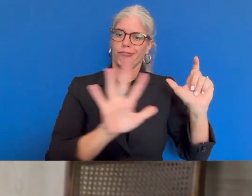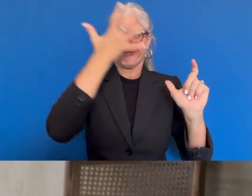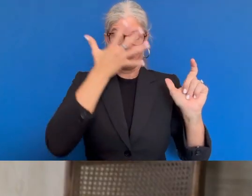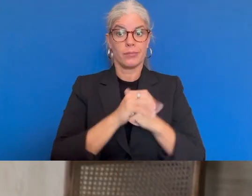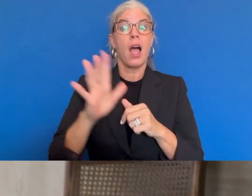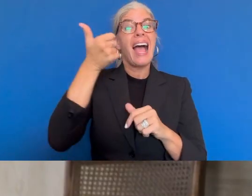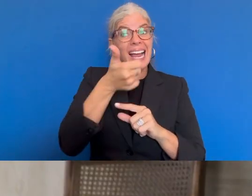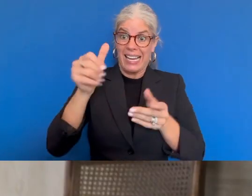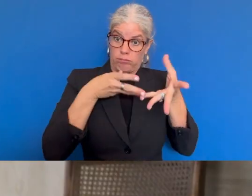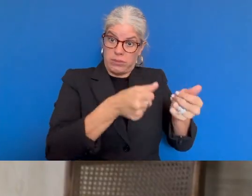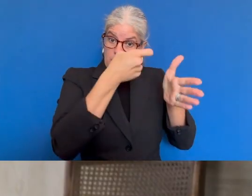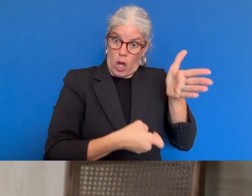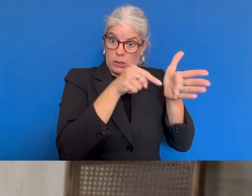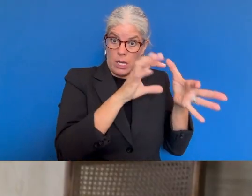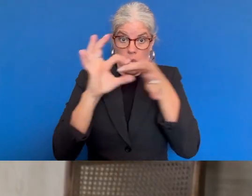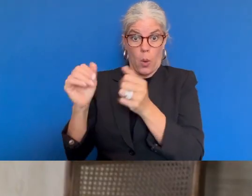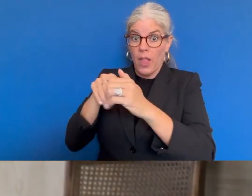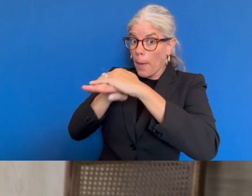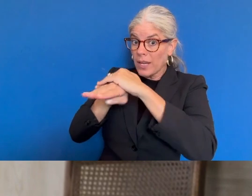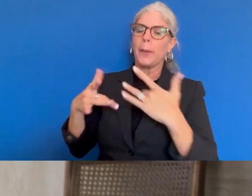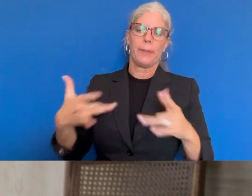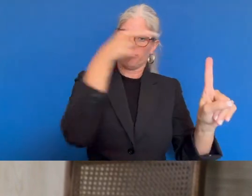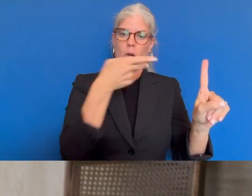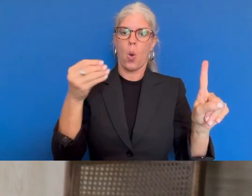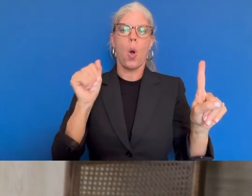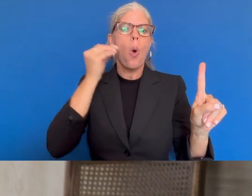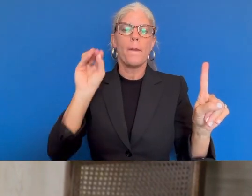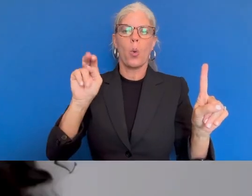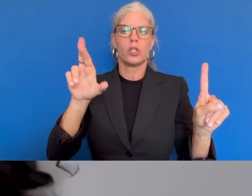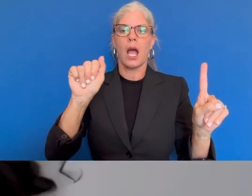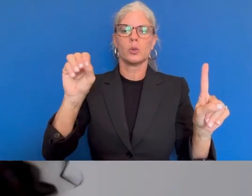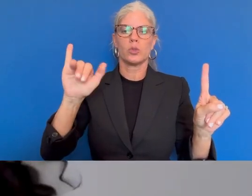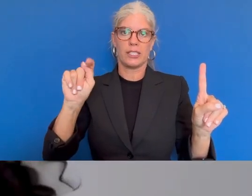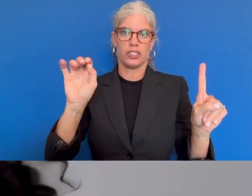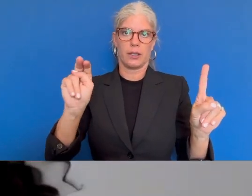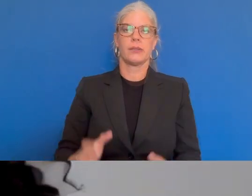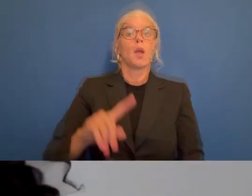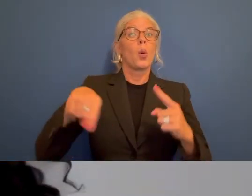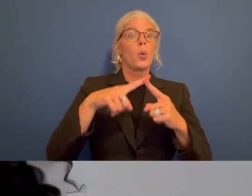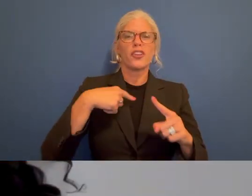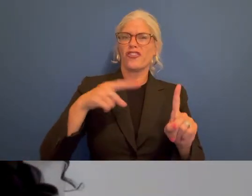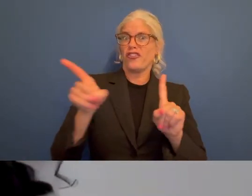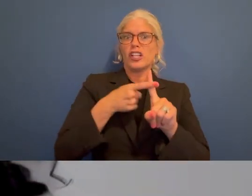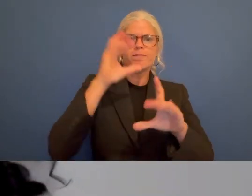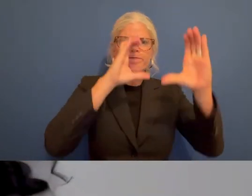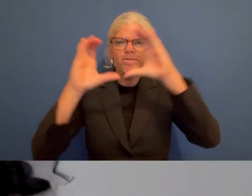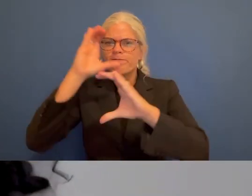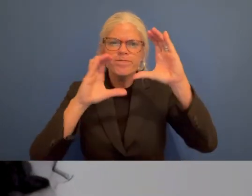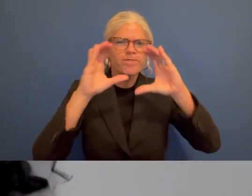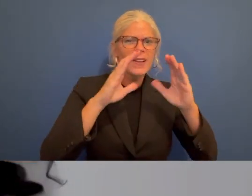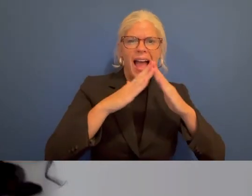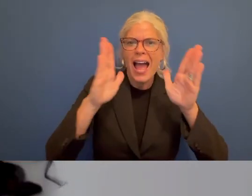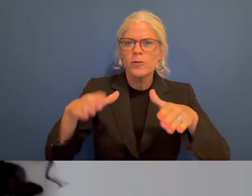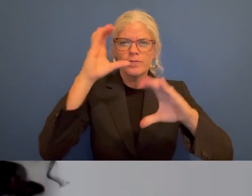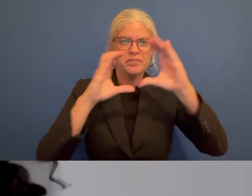changes, while any costs linked to accommodations typically fall to the homeowners association. I think when I first started looking, I had it in my